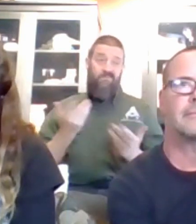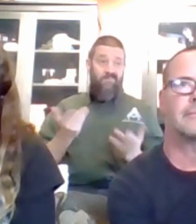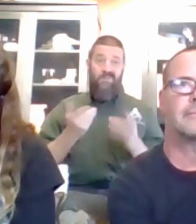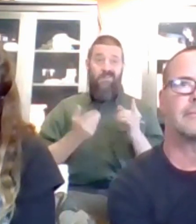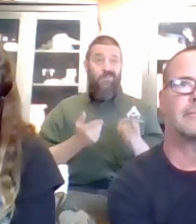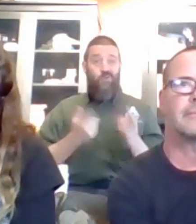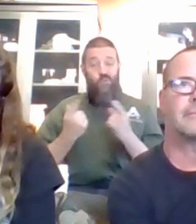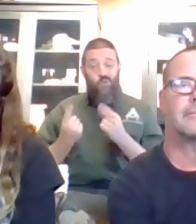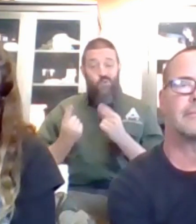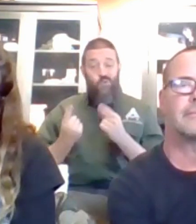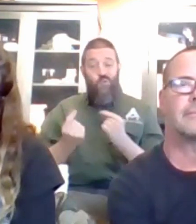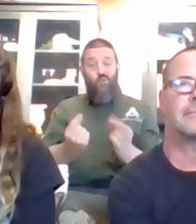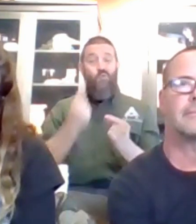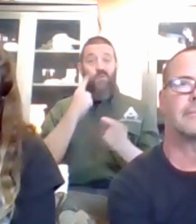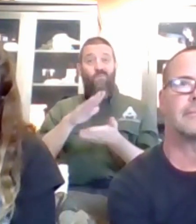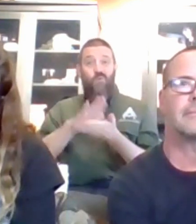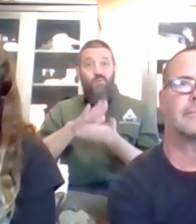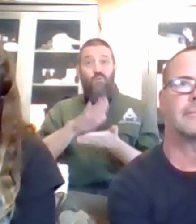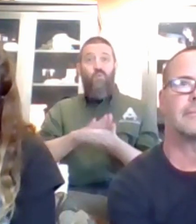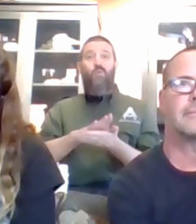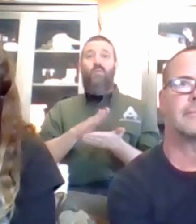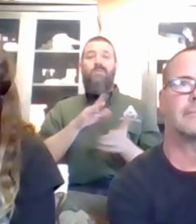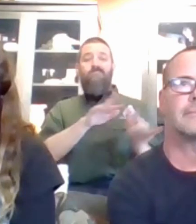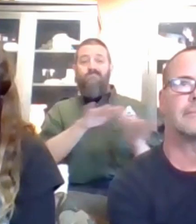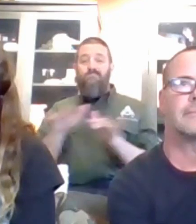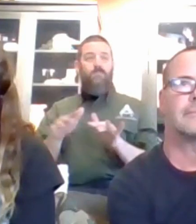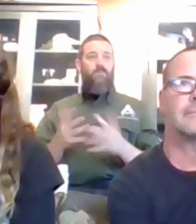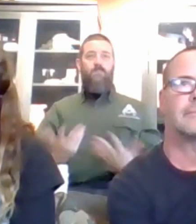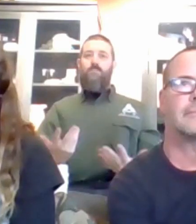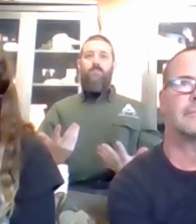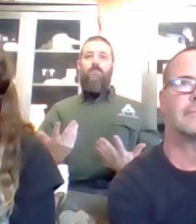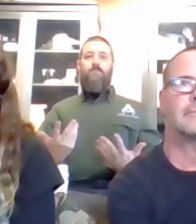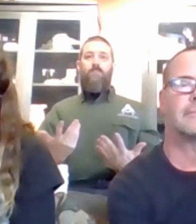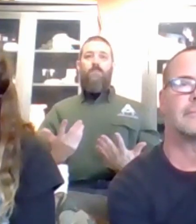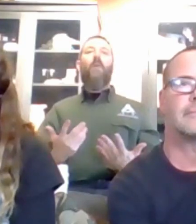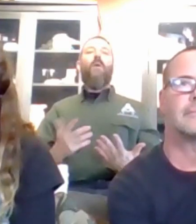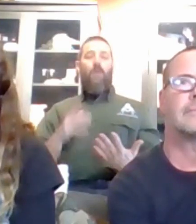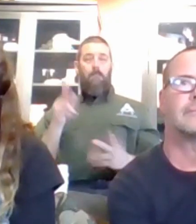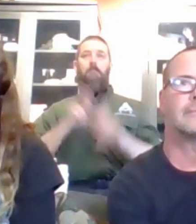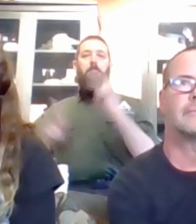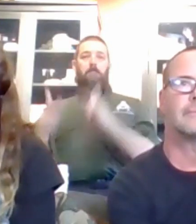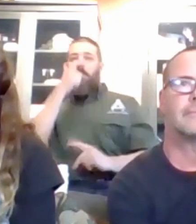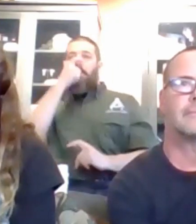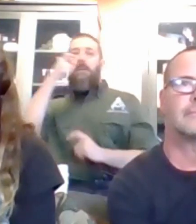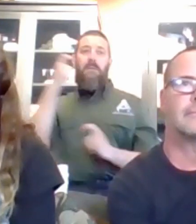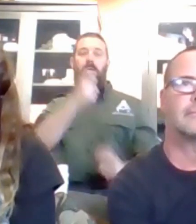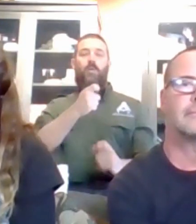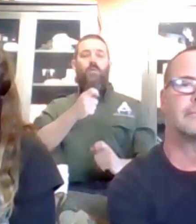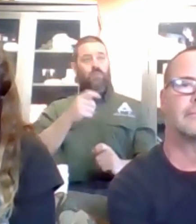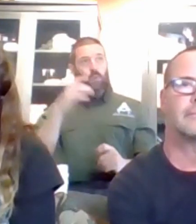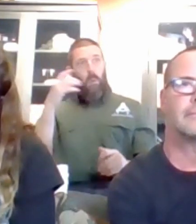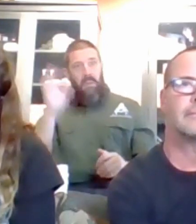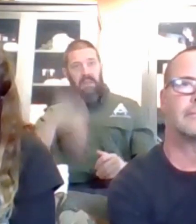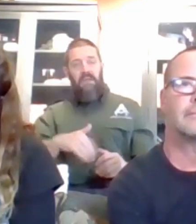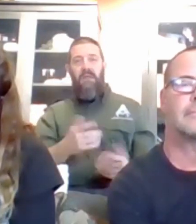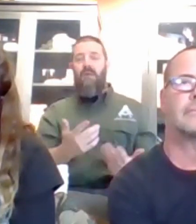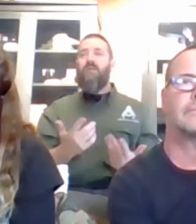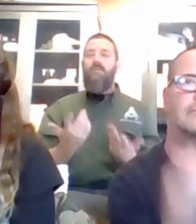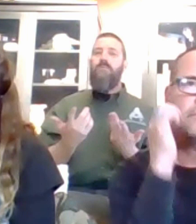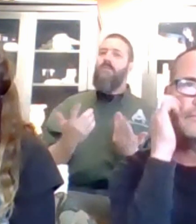or, when you go to the schools and such as well, if you weren't doing all those things that you're doing, that we've had a sneak peek into all of this